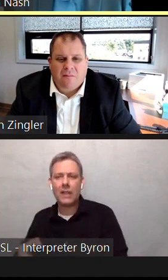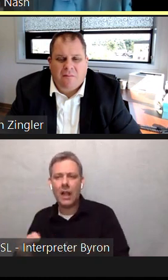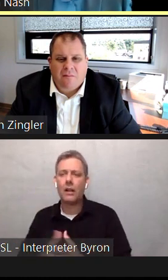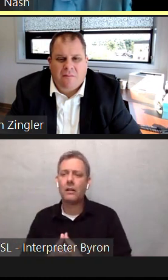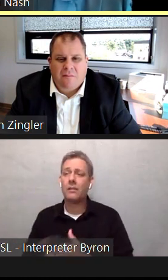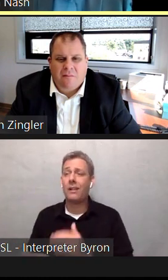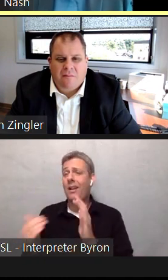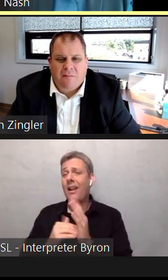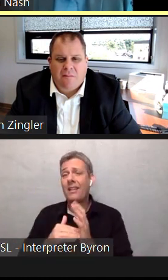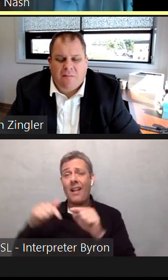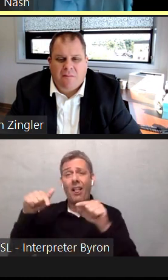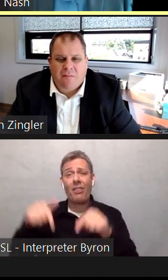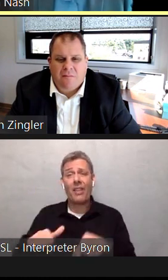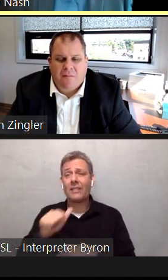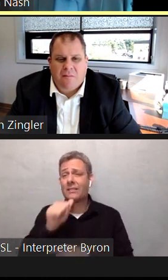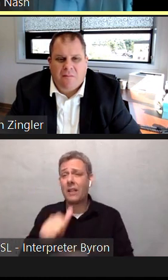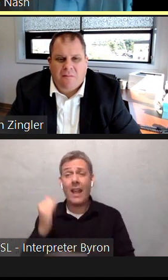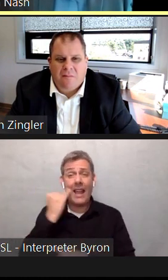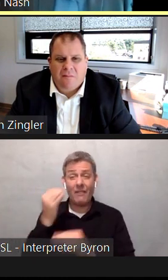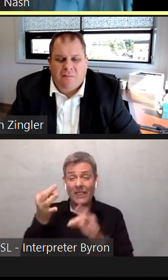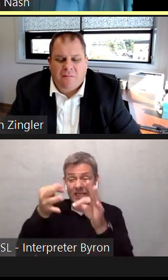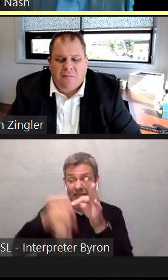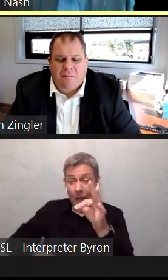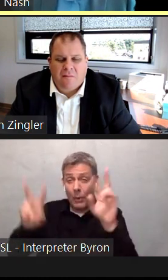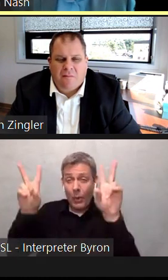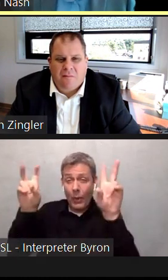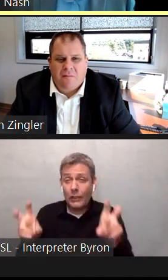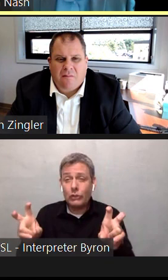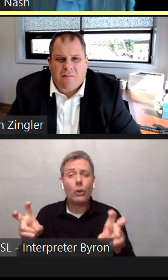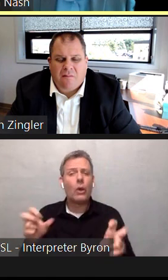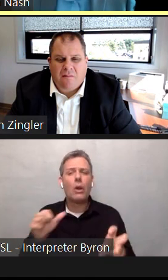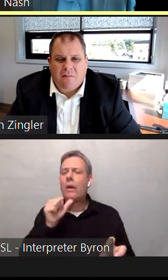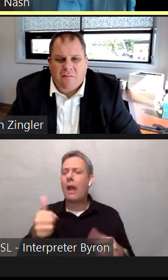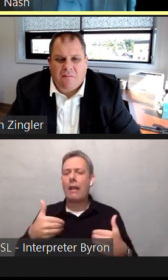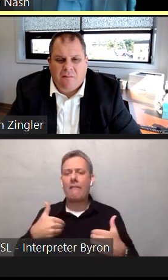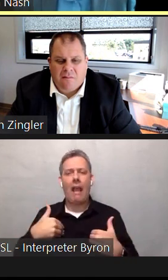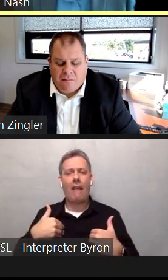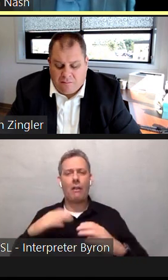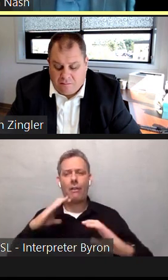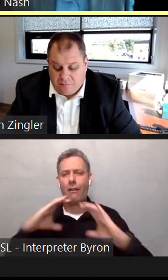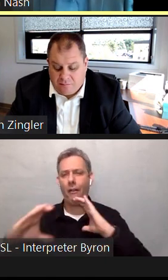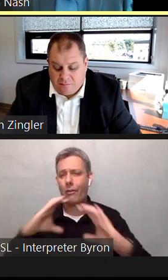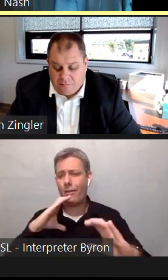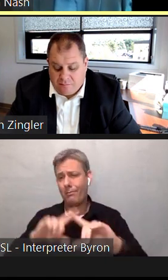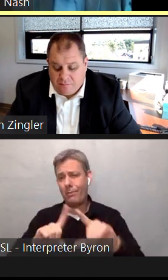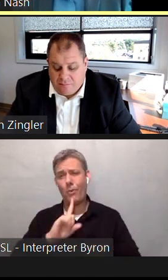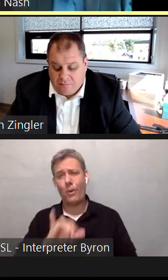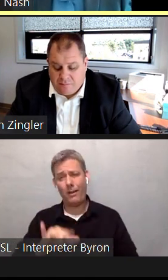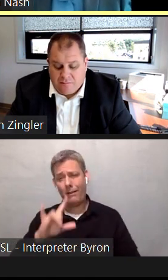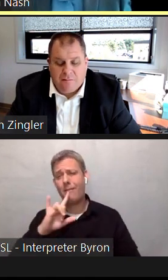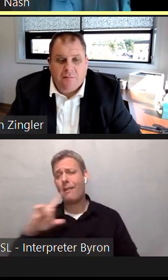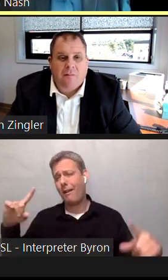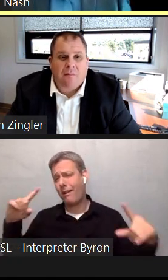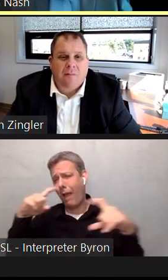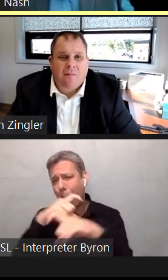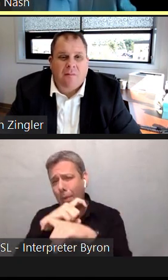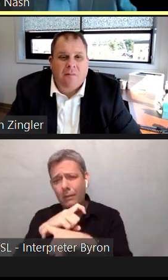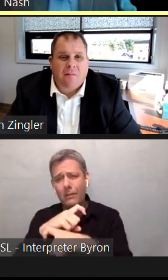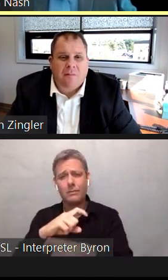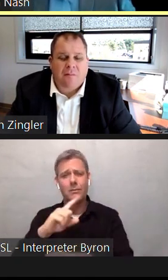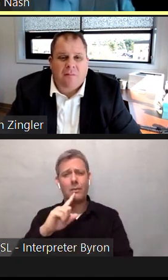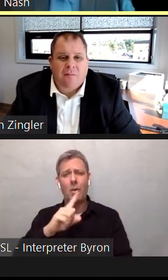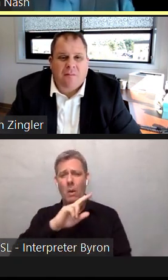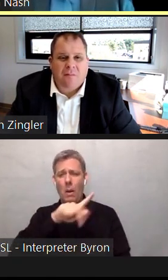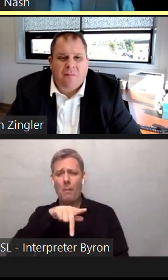are not, if these were simple issues, we wouldn't even be having the conversation, but they're not. They are very complicated, very personal things. And again,